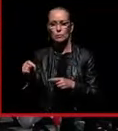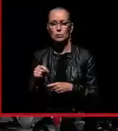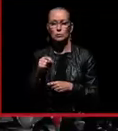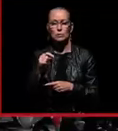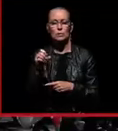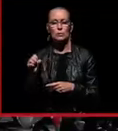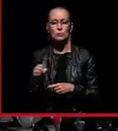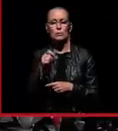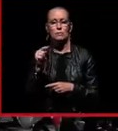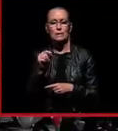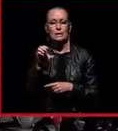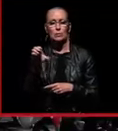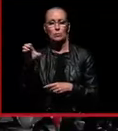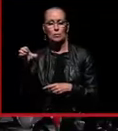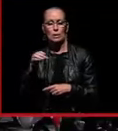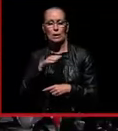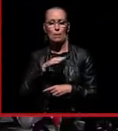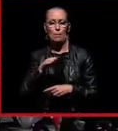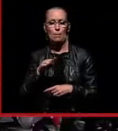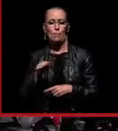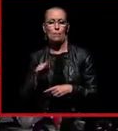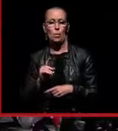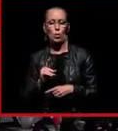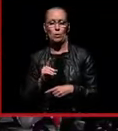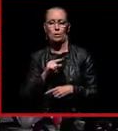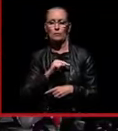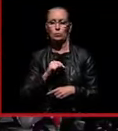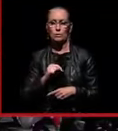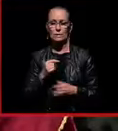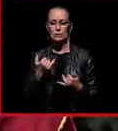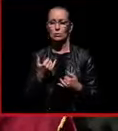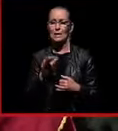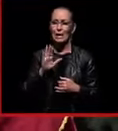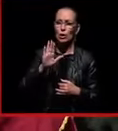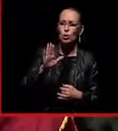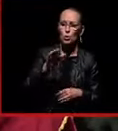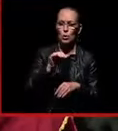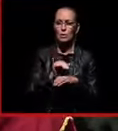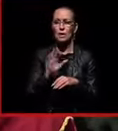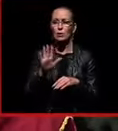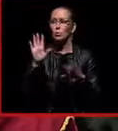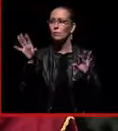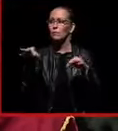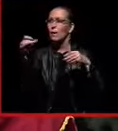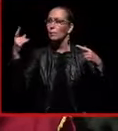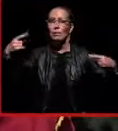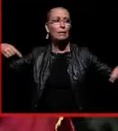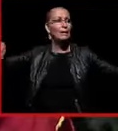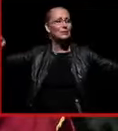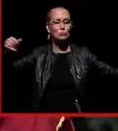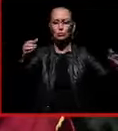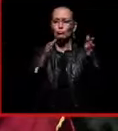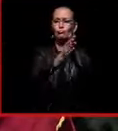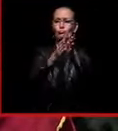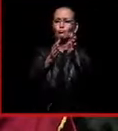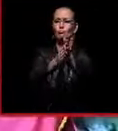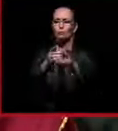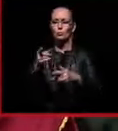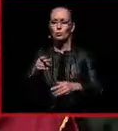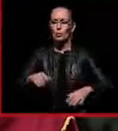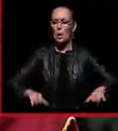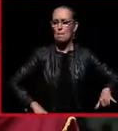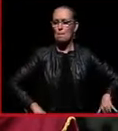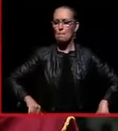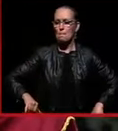College Board of Trustees. Tonight is your night. Your families will toast you, boast about you,